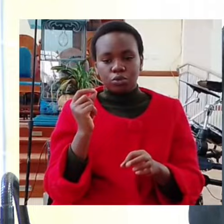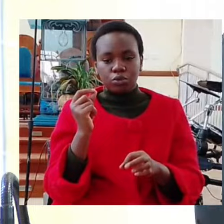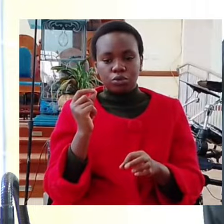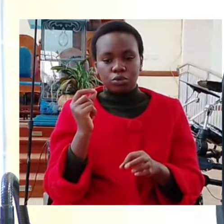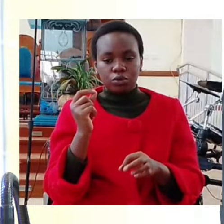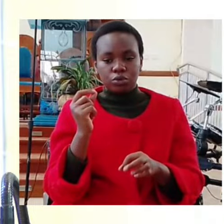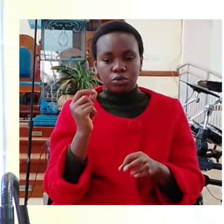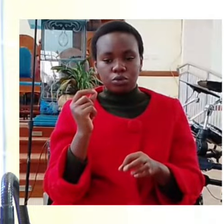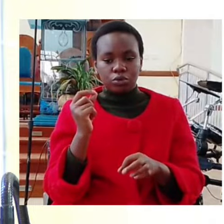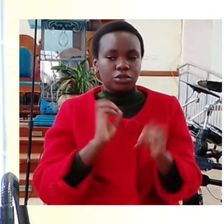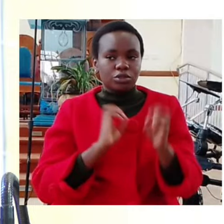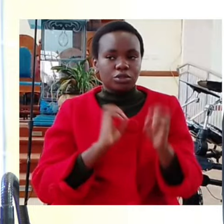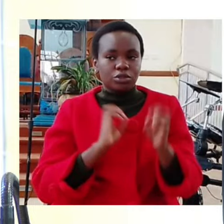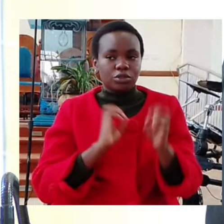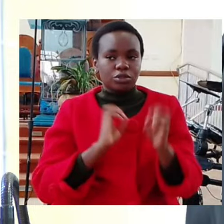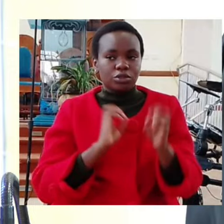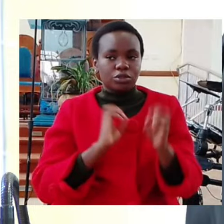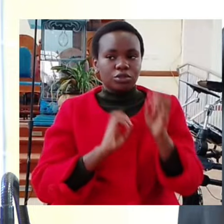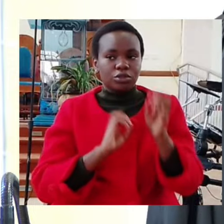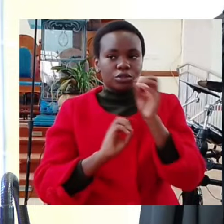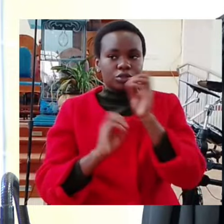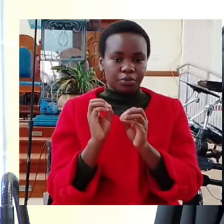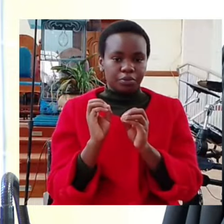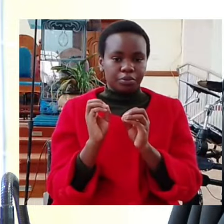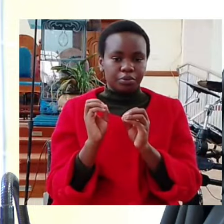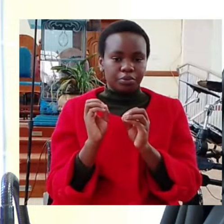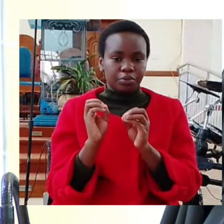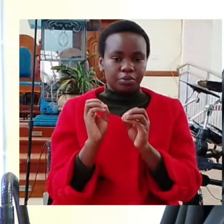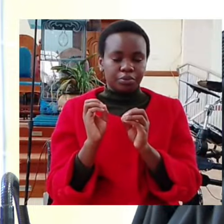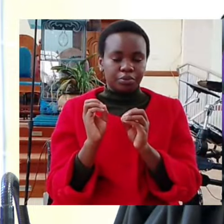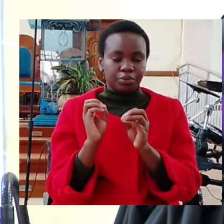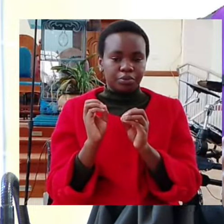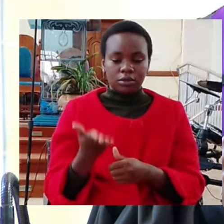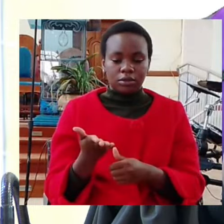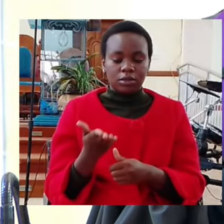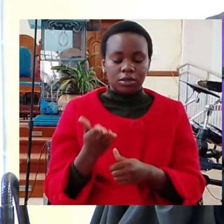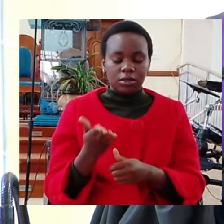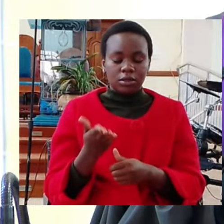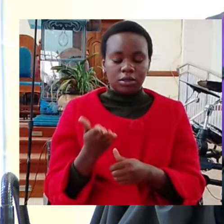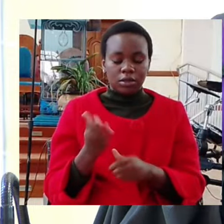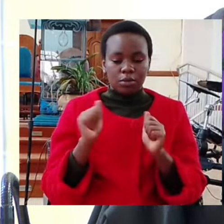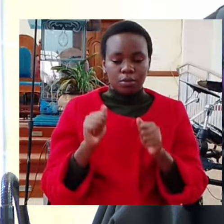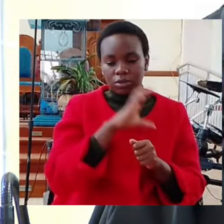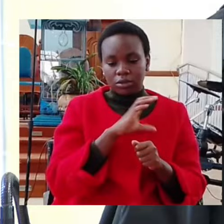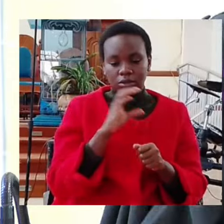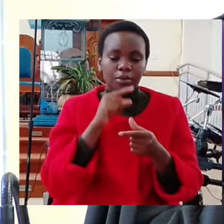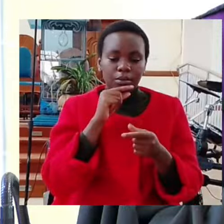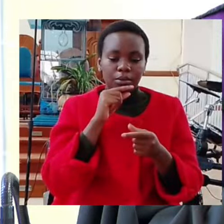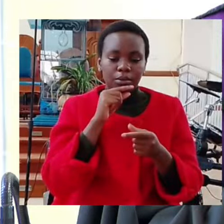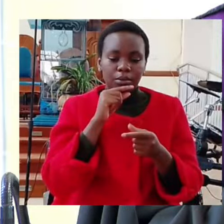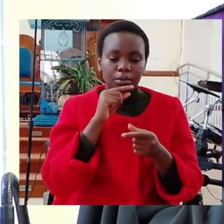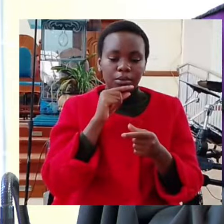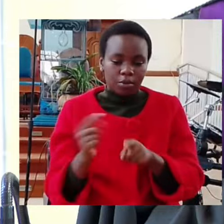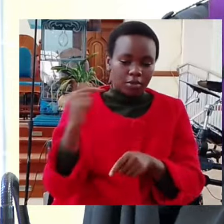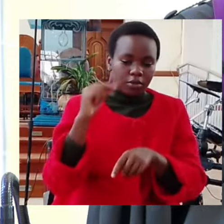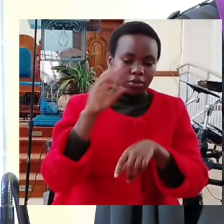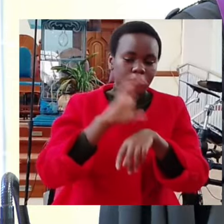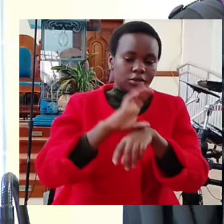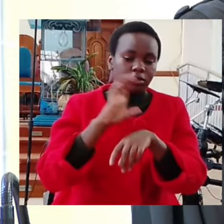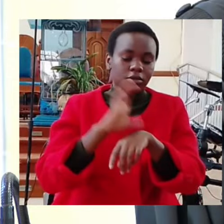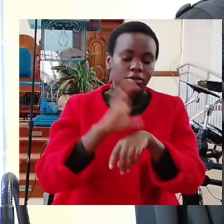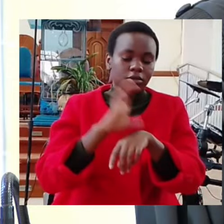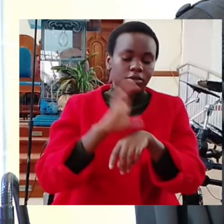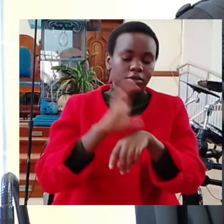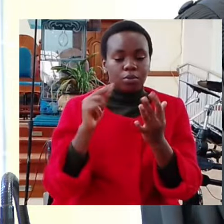Ni afatithirio ku. Onako doka brother yake ni yakaga atia. Because at that point,